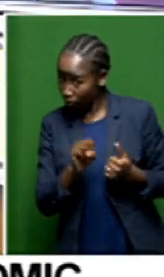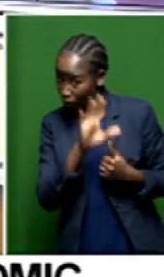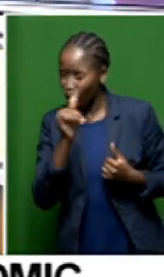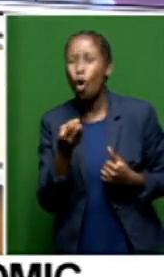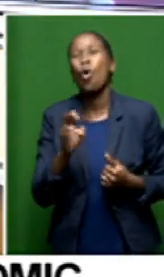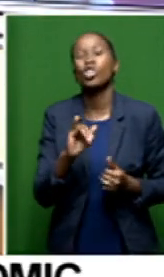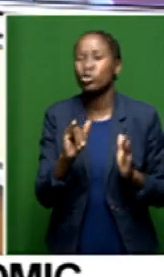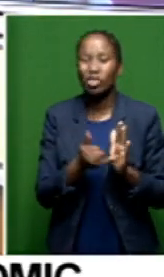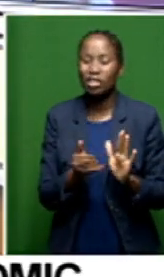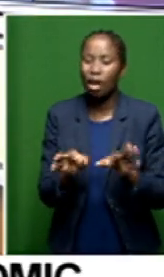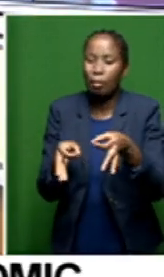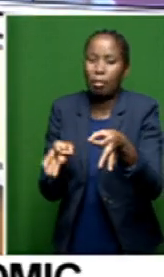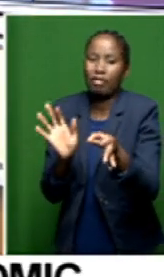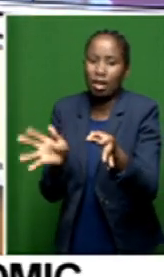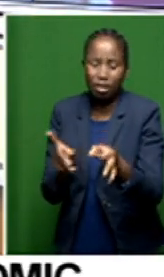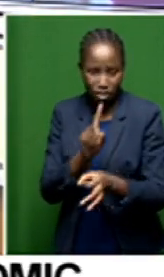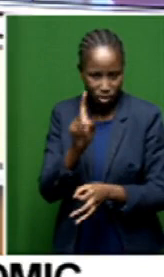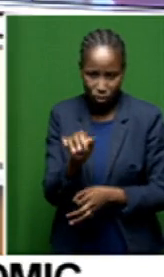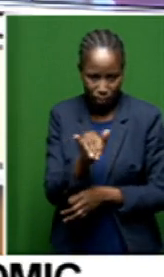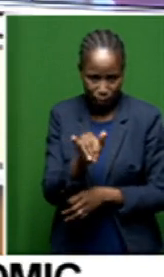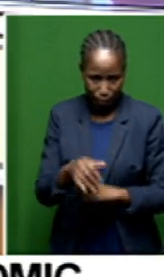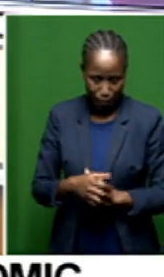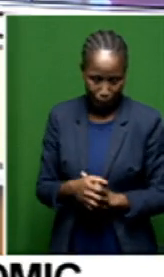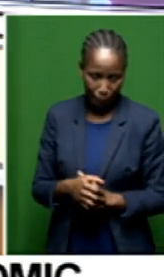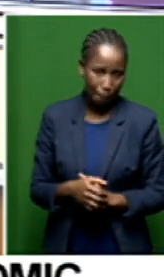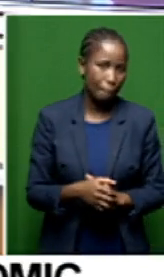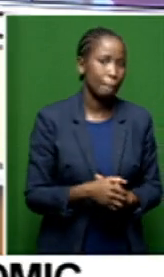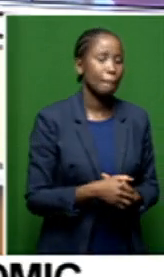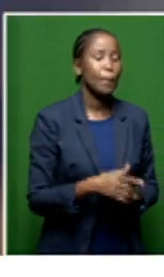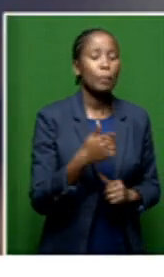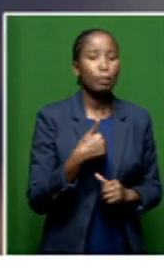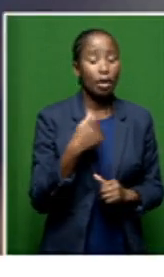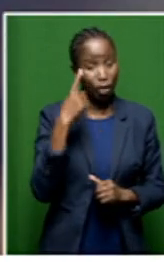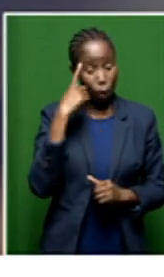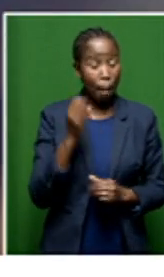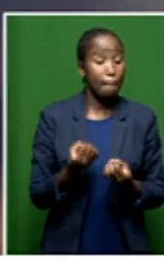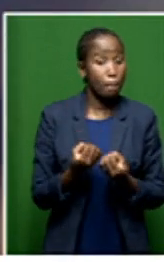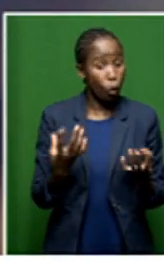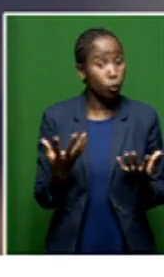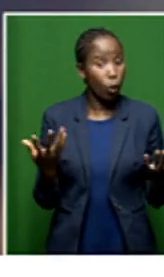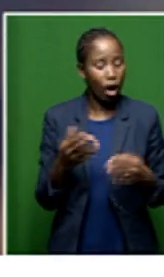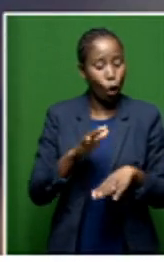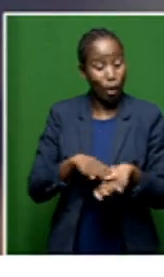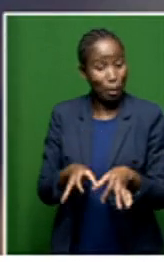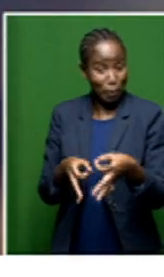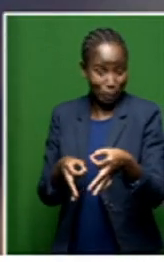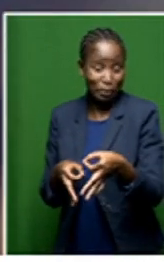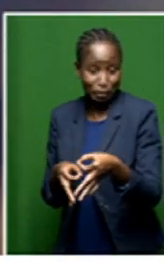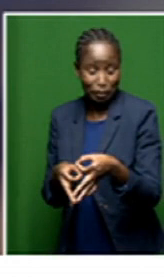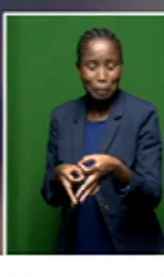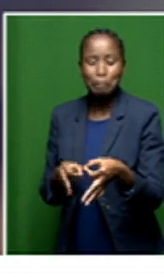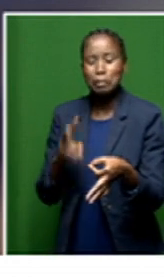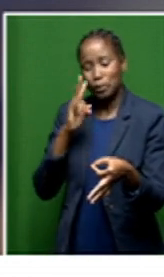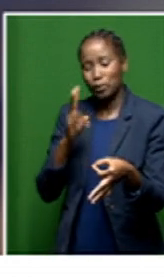paper? I think as it stands, it's mostly on paper. We've seen our inequality